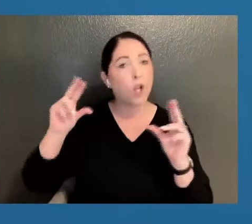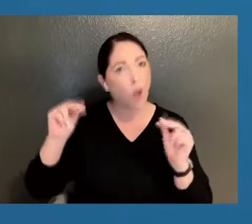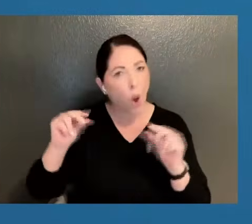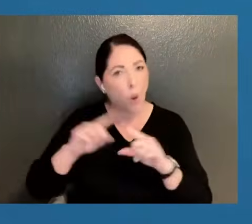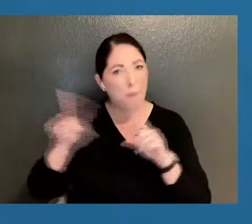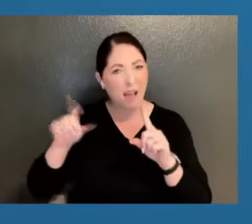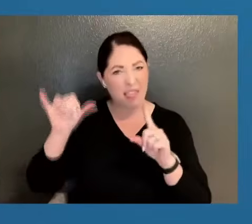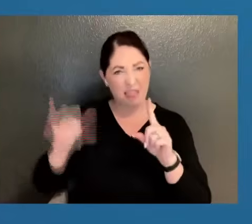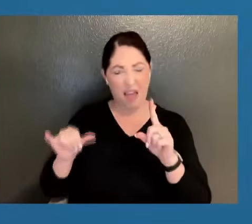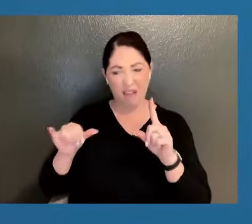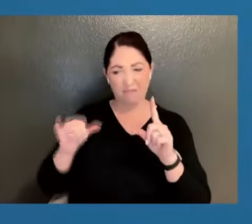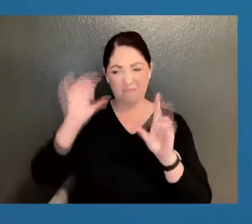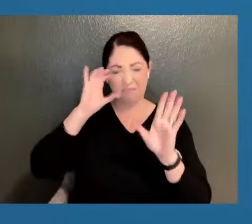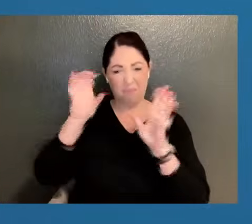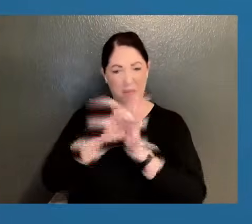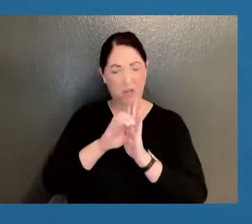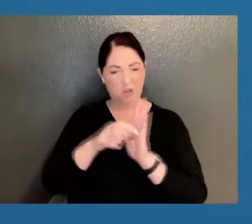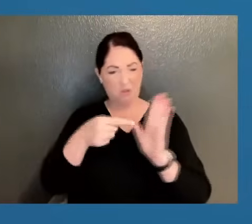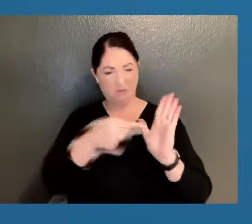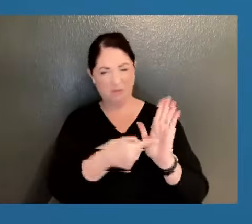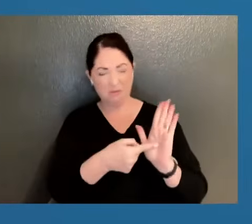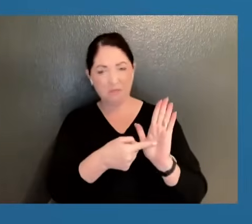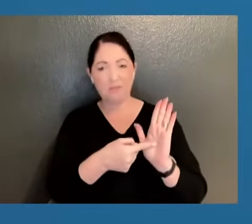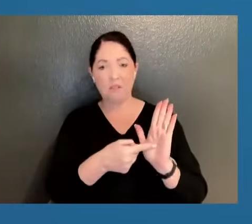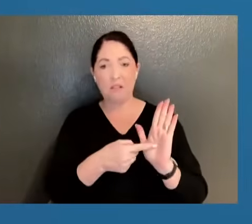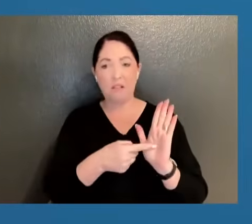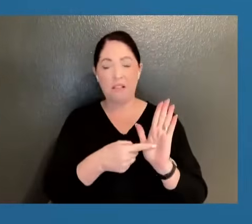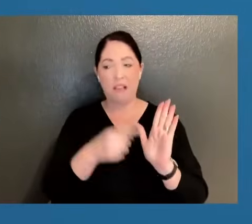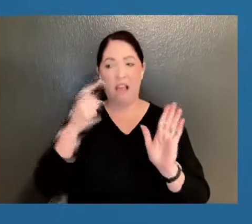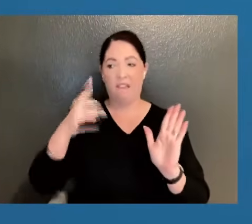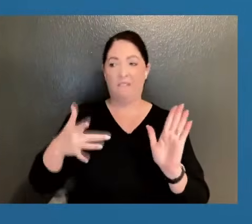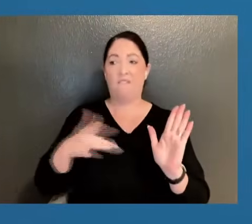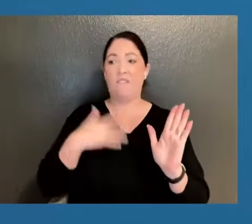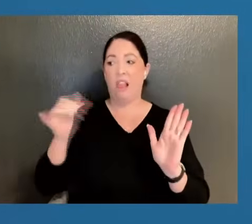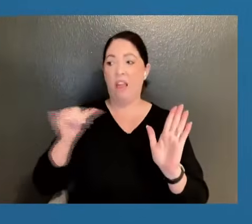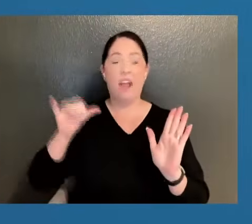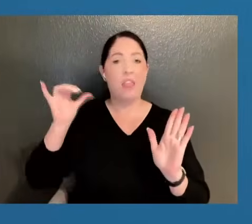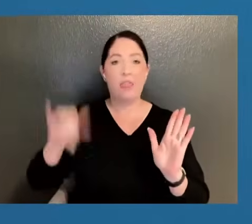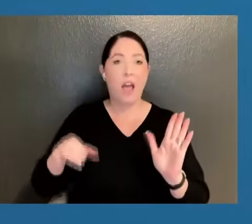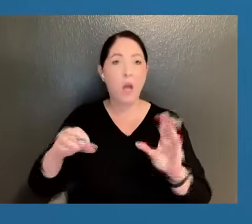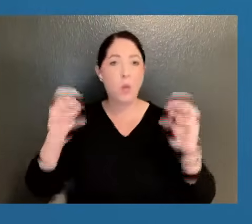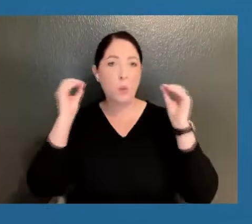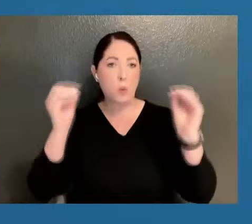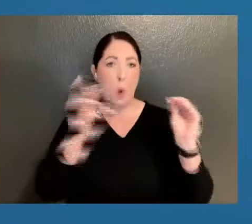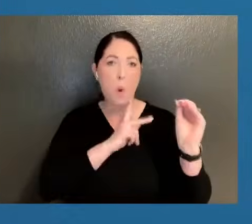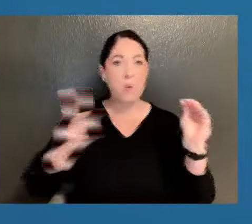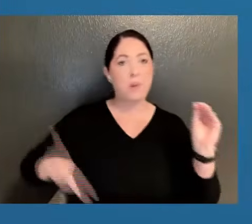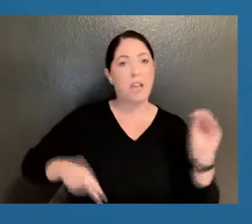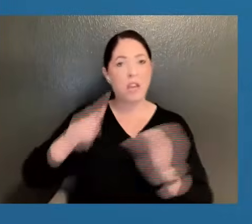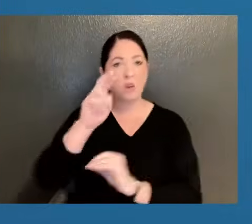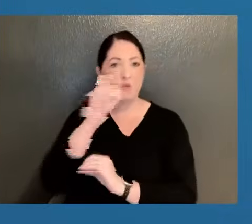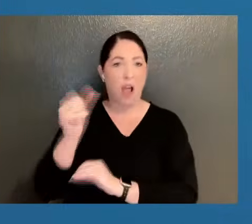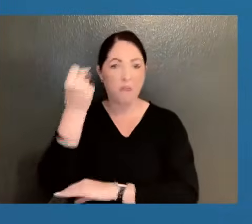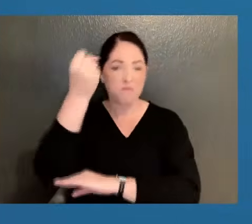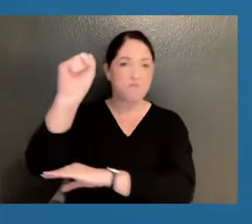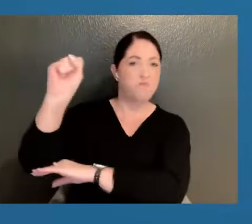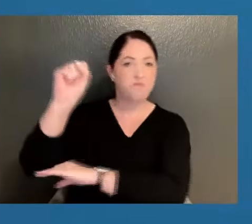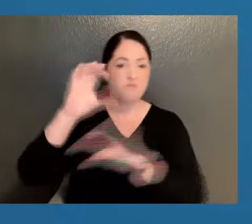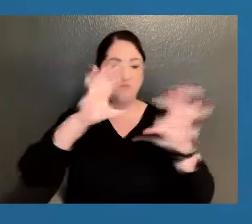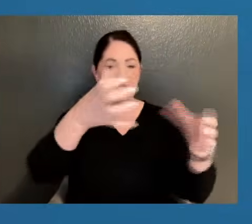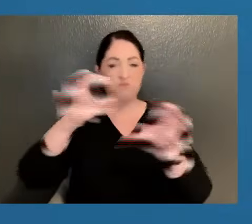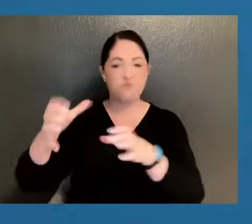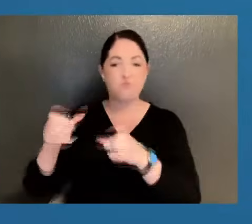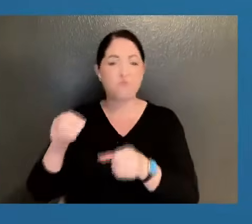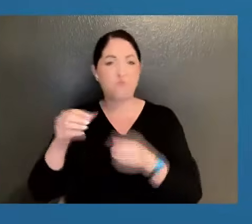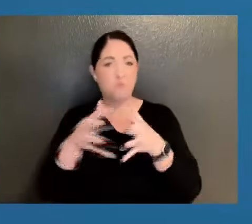that day, that I believe triggered the No Kings rallies all across America. So we stood up here in New York.